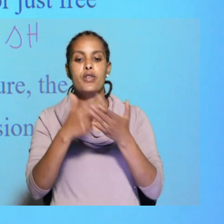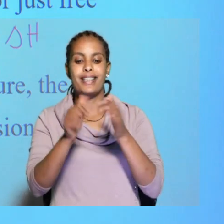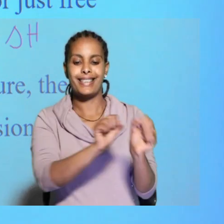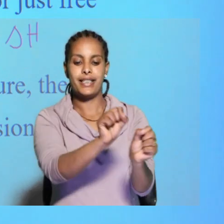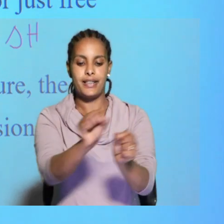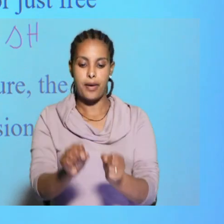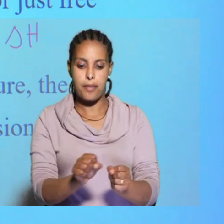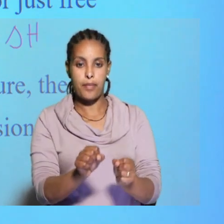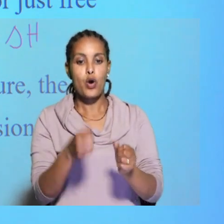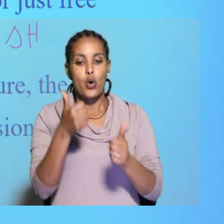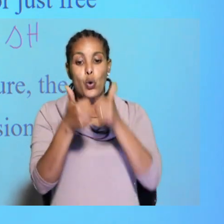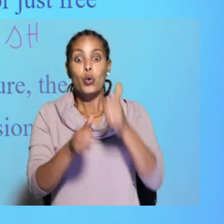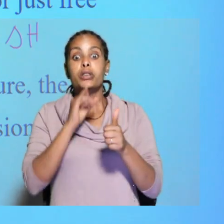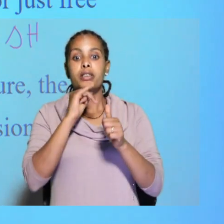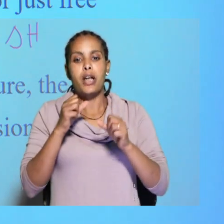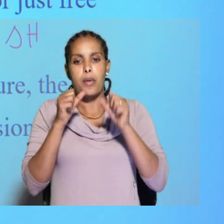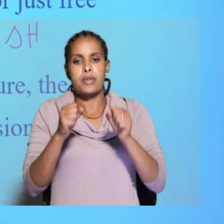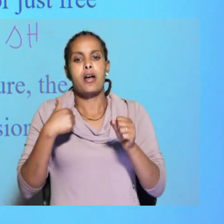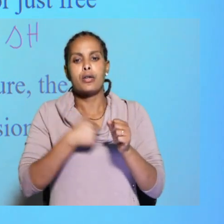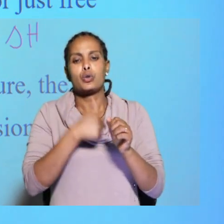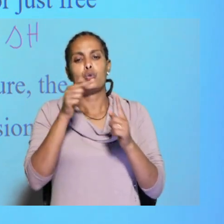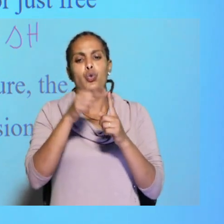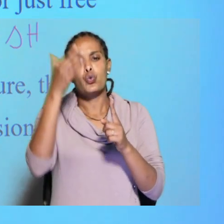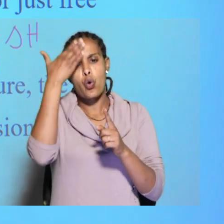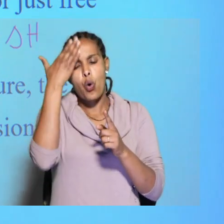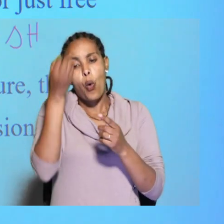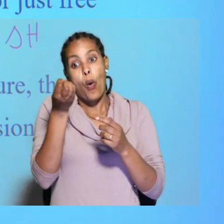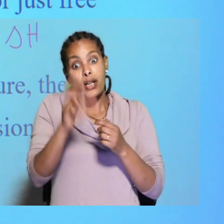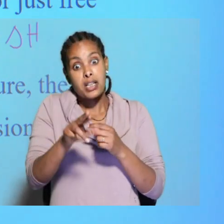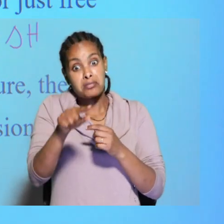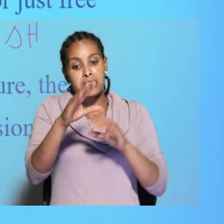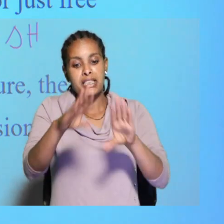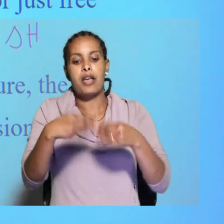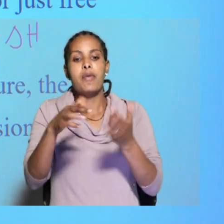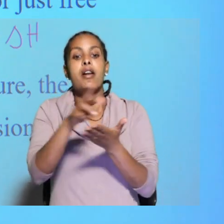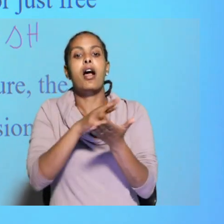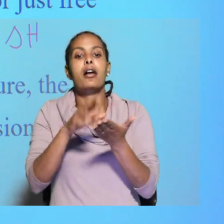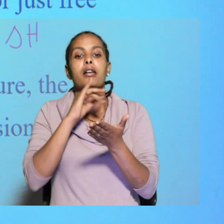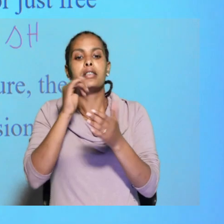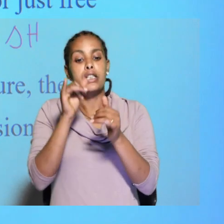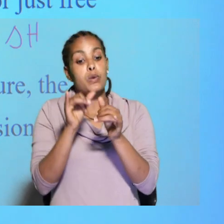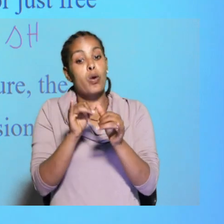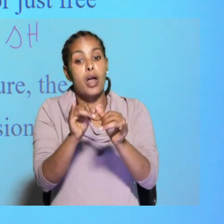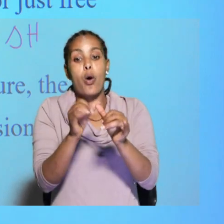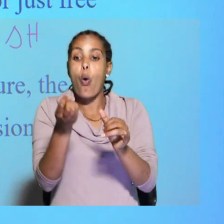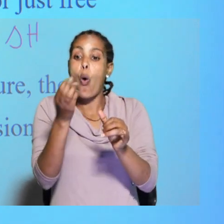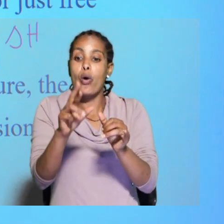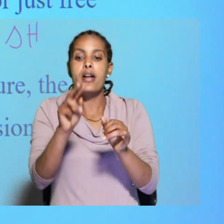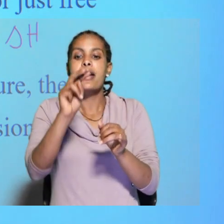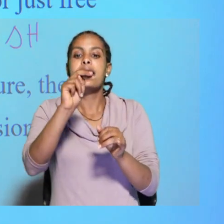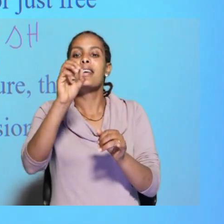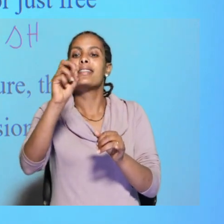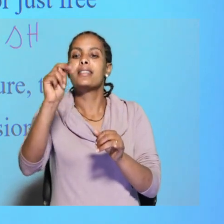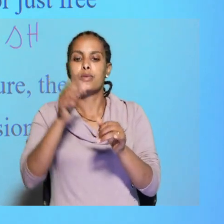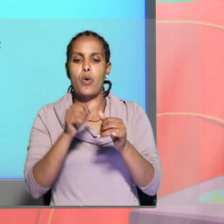system, which enables us to know whether the given reaction is spontaneous or non-spontaneous. If